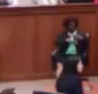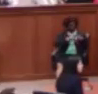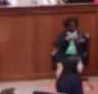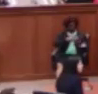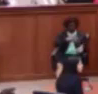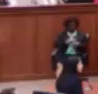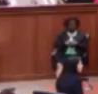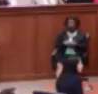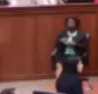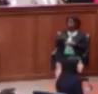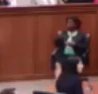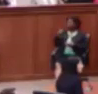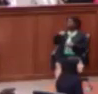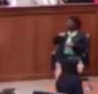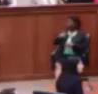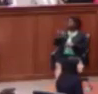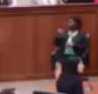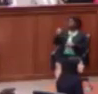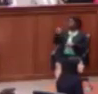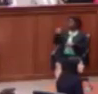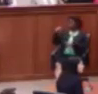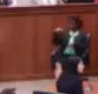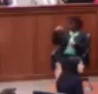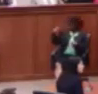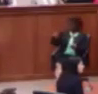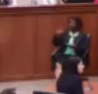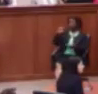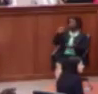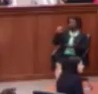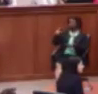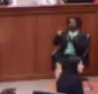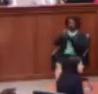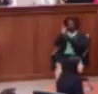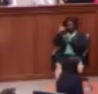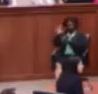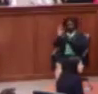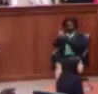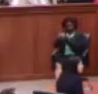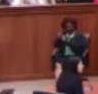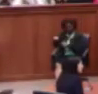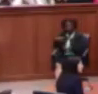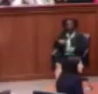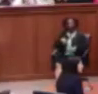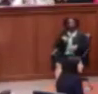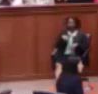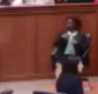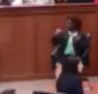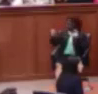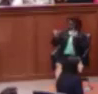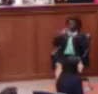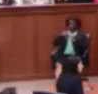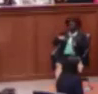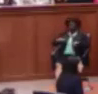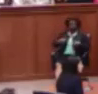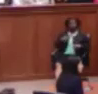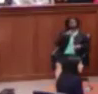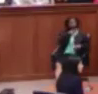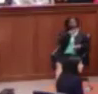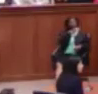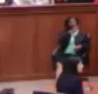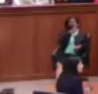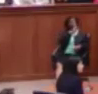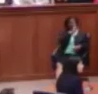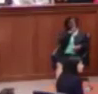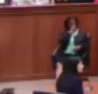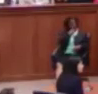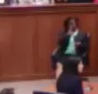October to meet with the SSD. No contact. I have asked the BESE board several times to speak with me